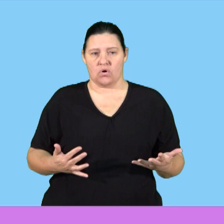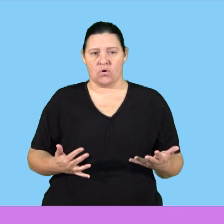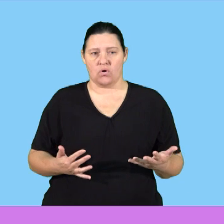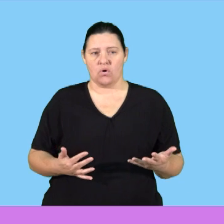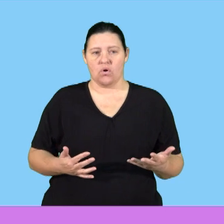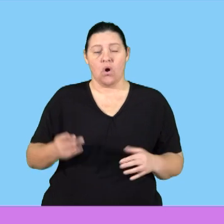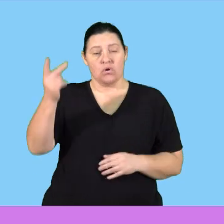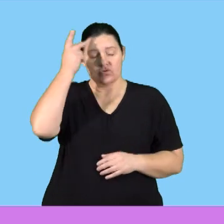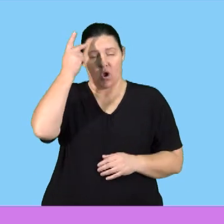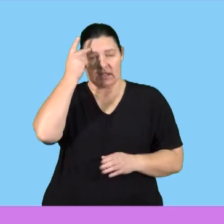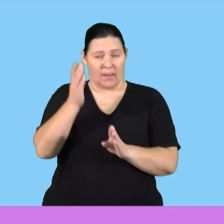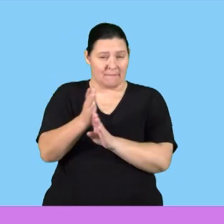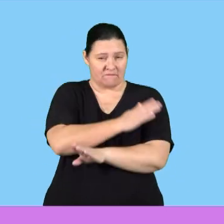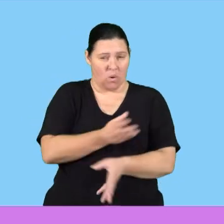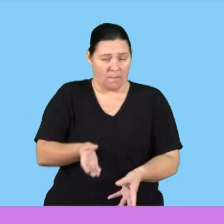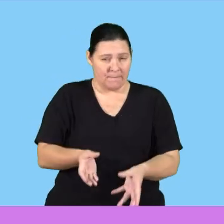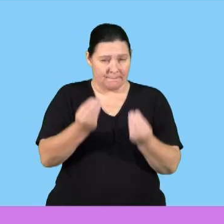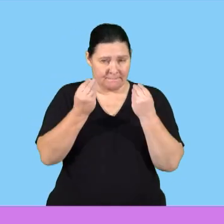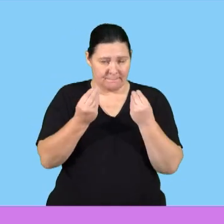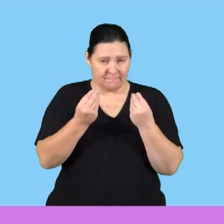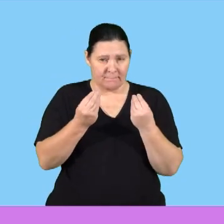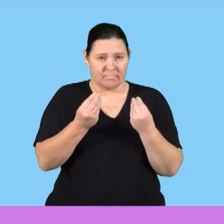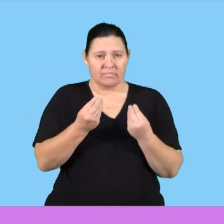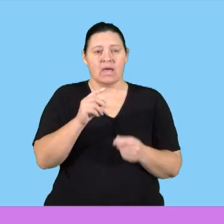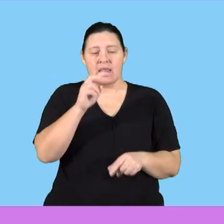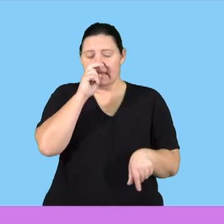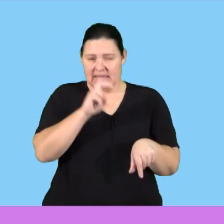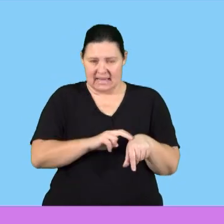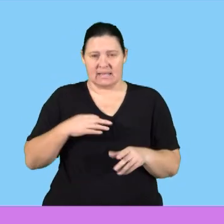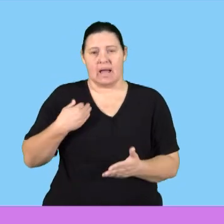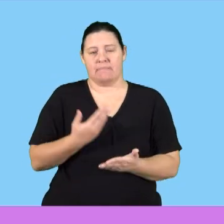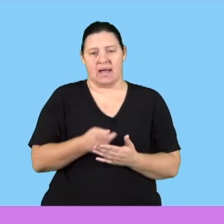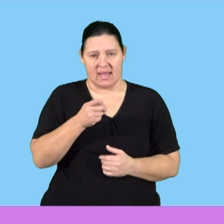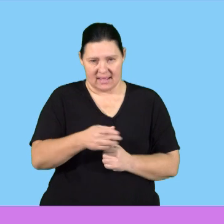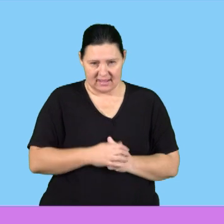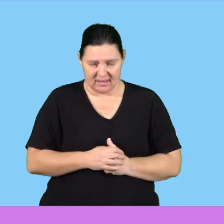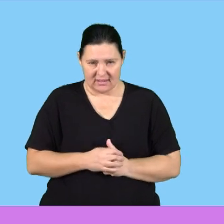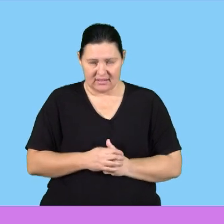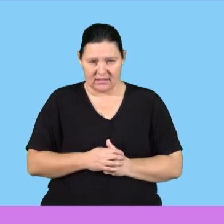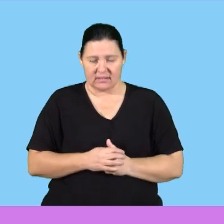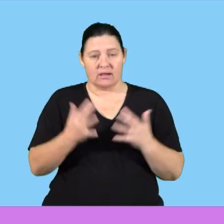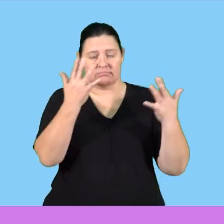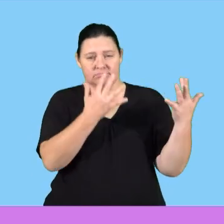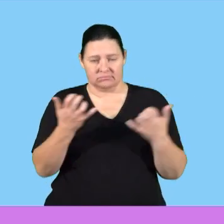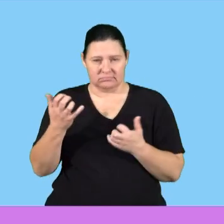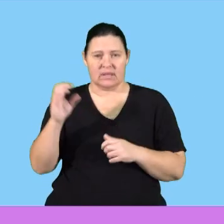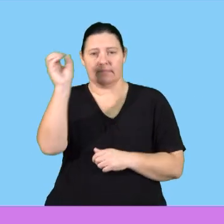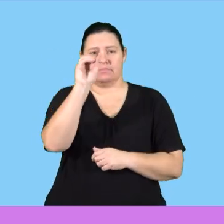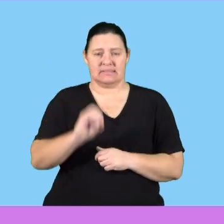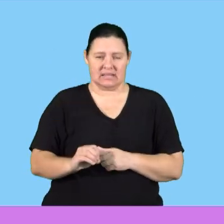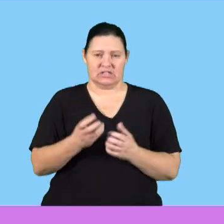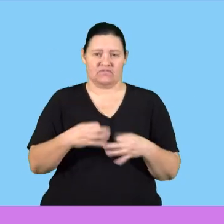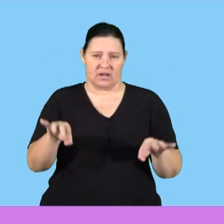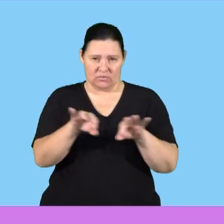So the knowledge that you've acquired previously that needs to be applied in this lesson is